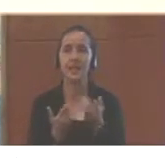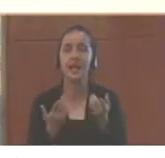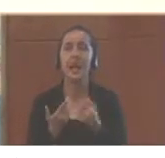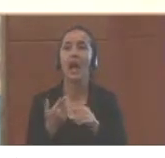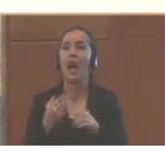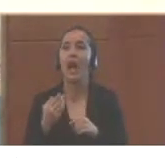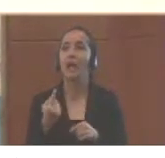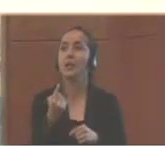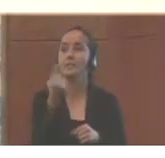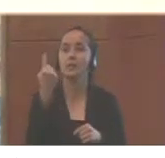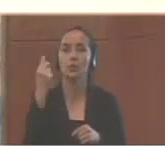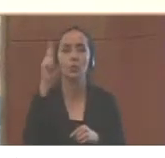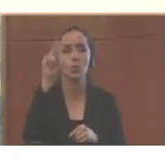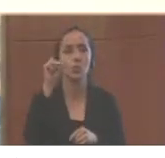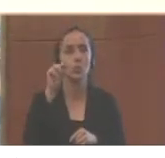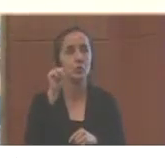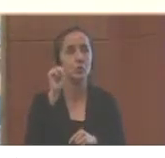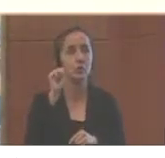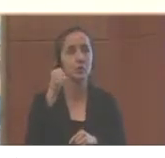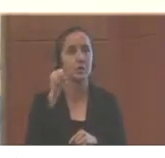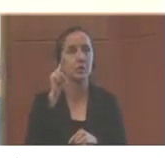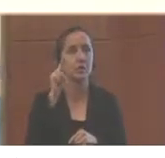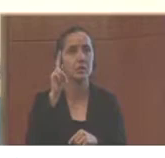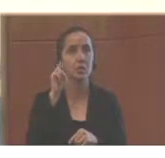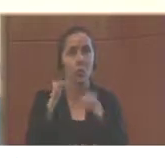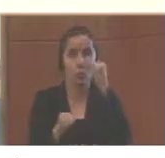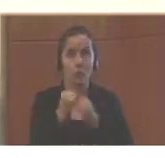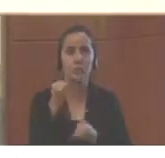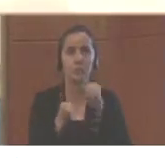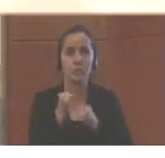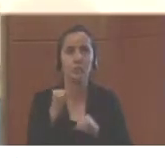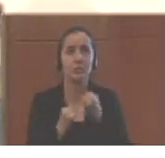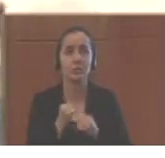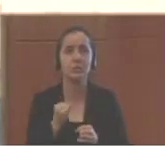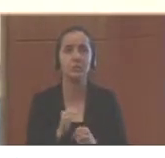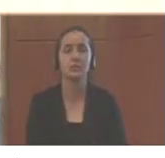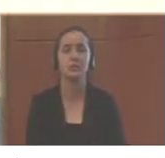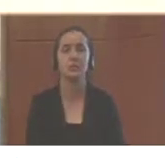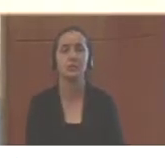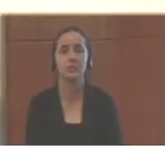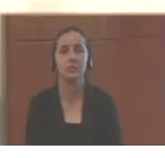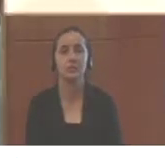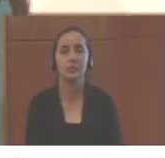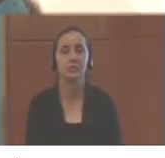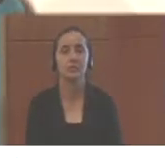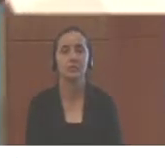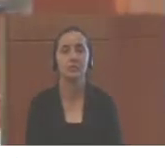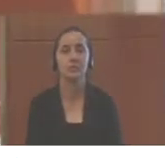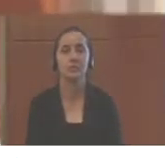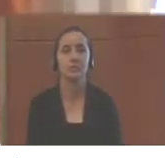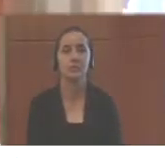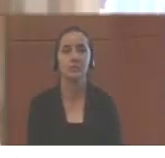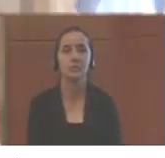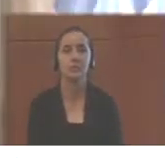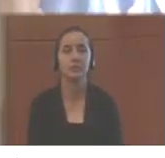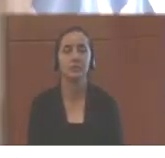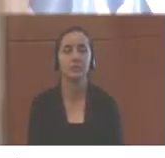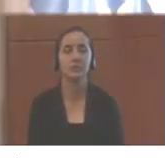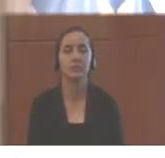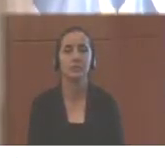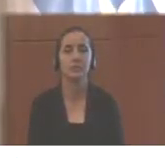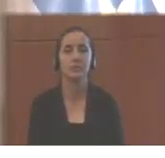Thank you. UNASUR, I think you are the last participant.